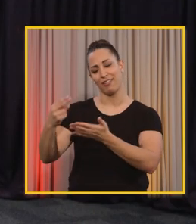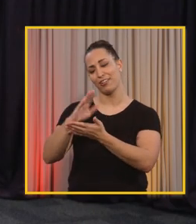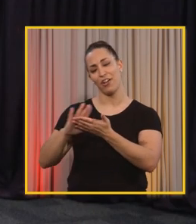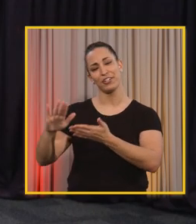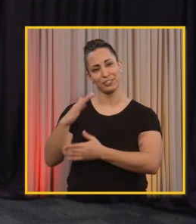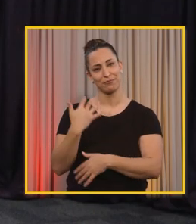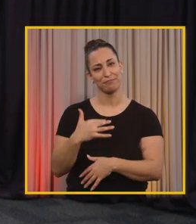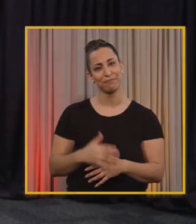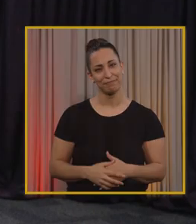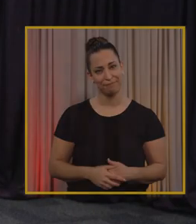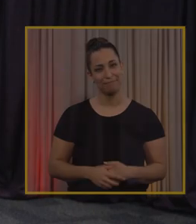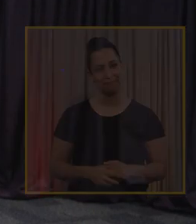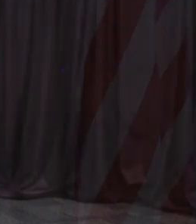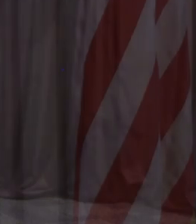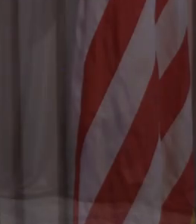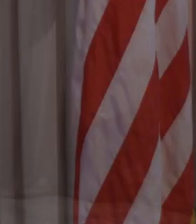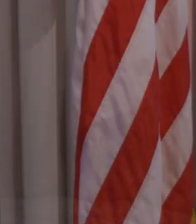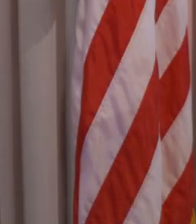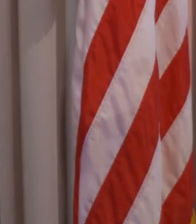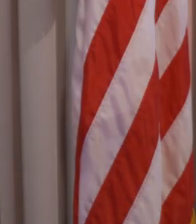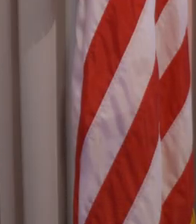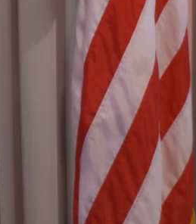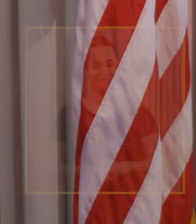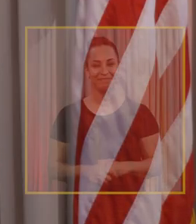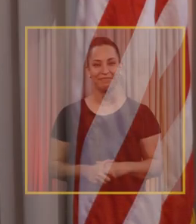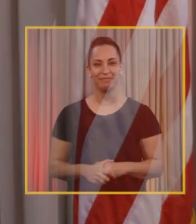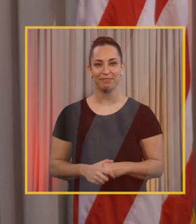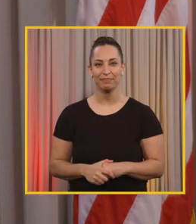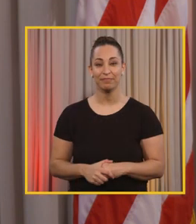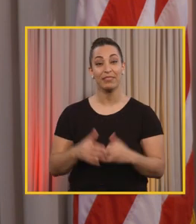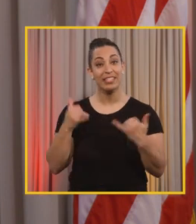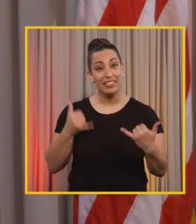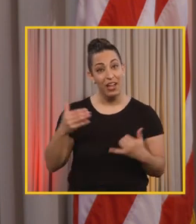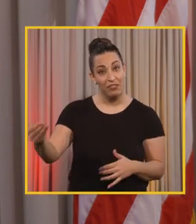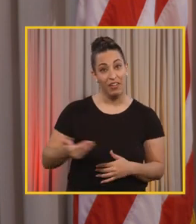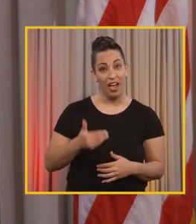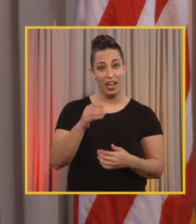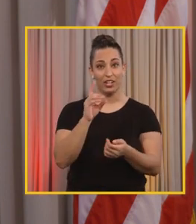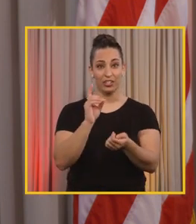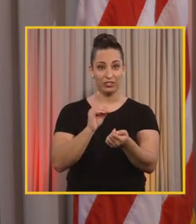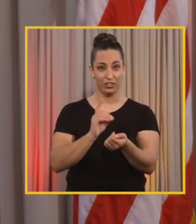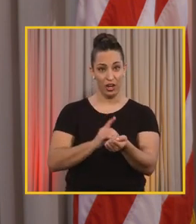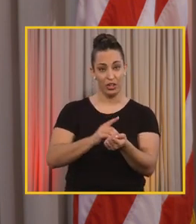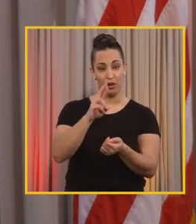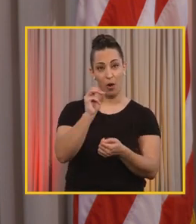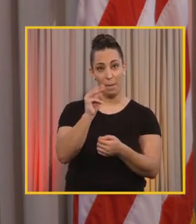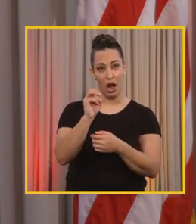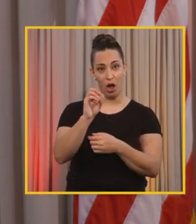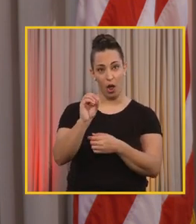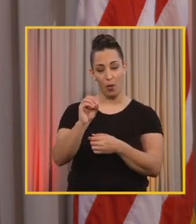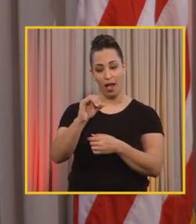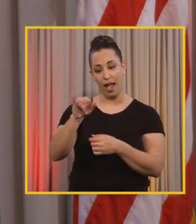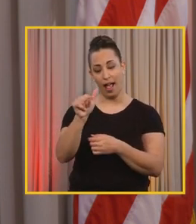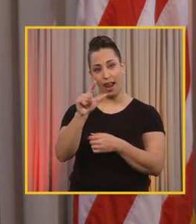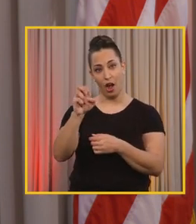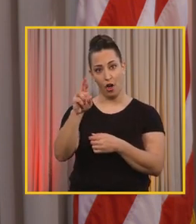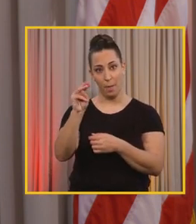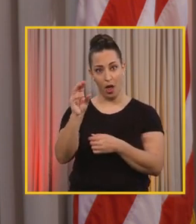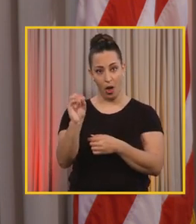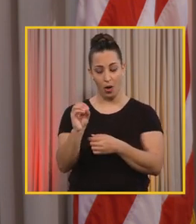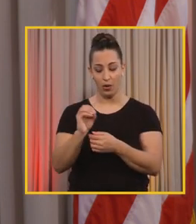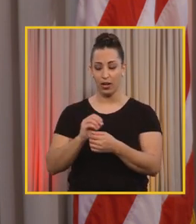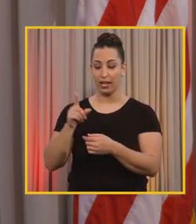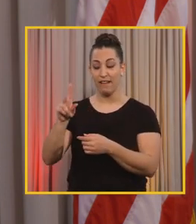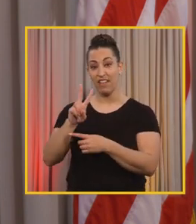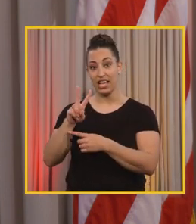of Hartnell College. I now invite Dr. Romero Halomo, Vice President of